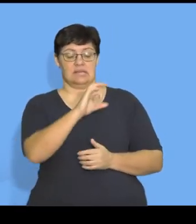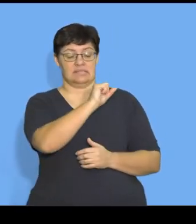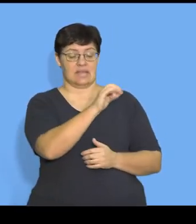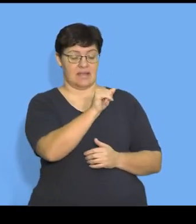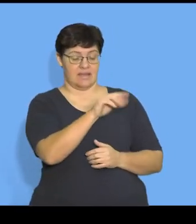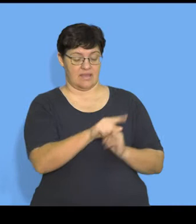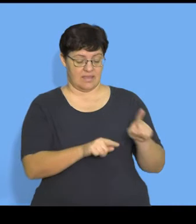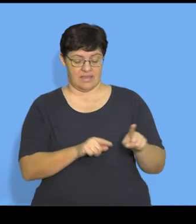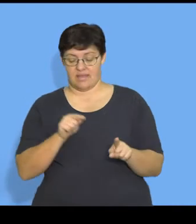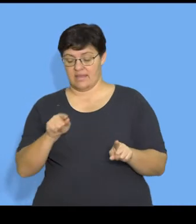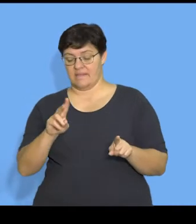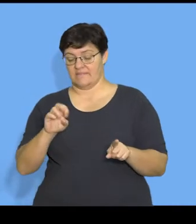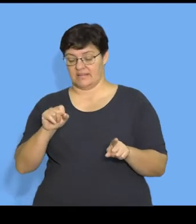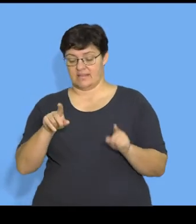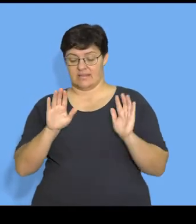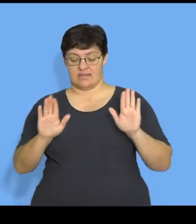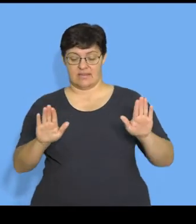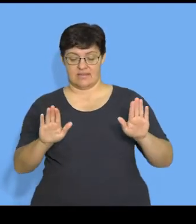And here's my vectors.